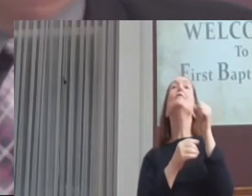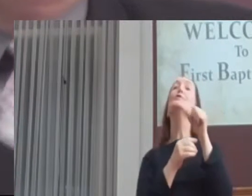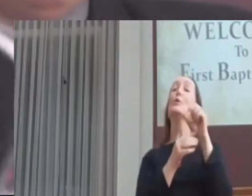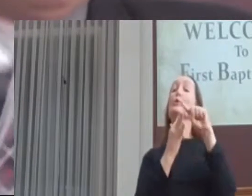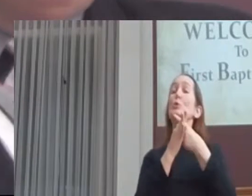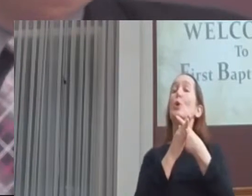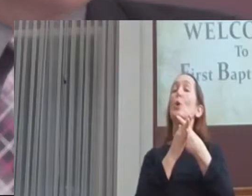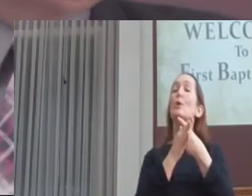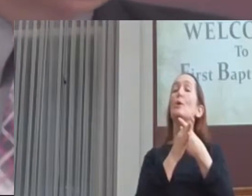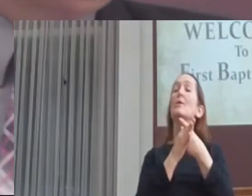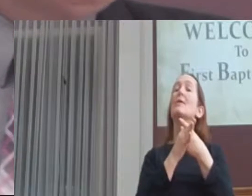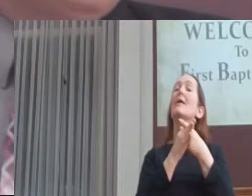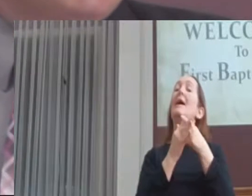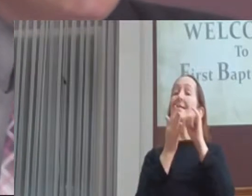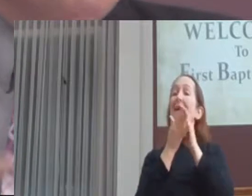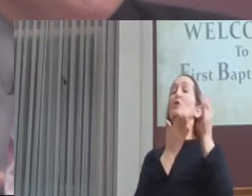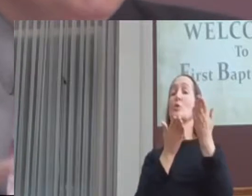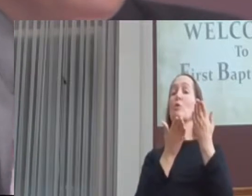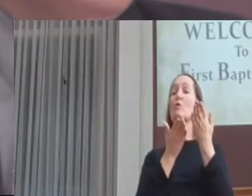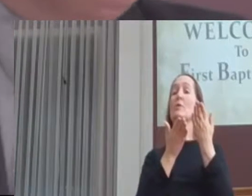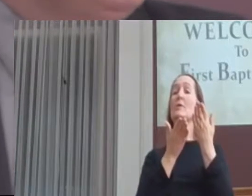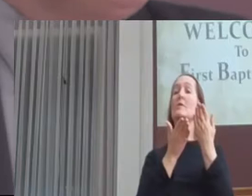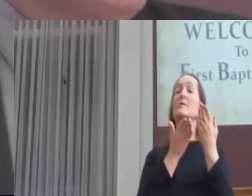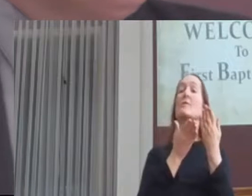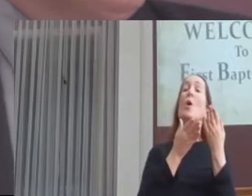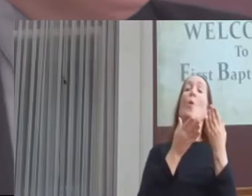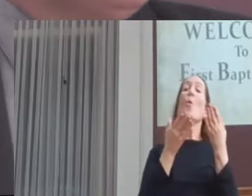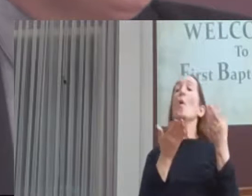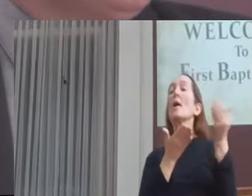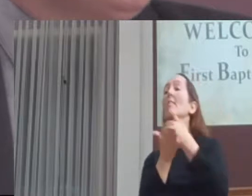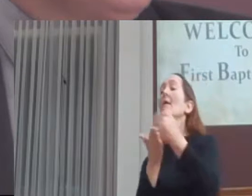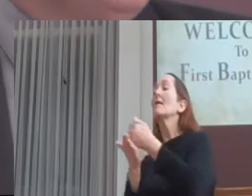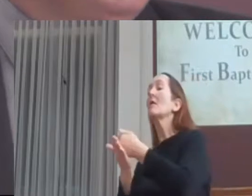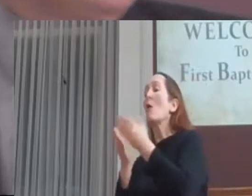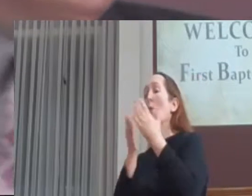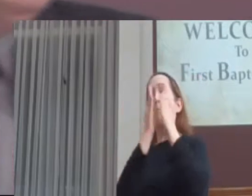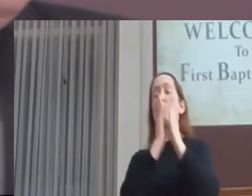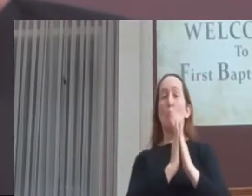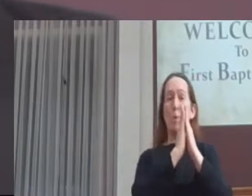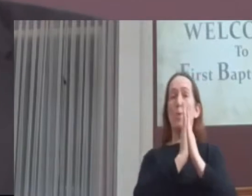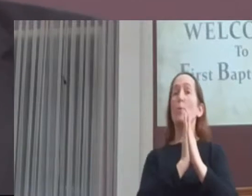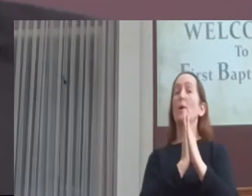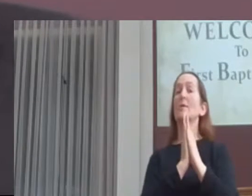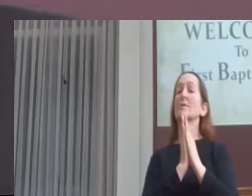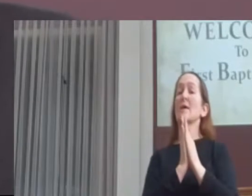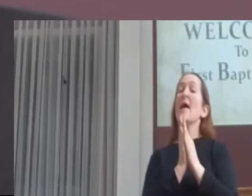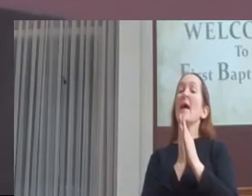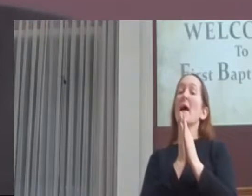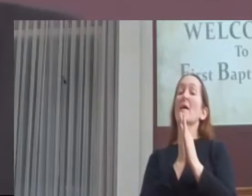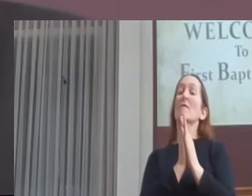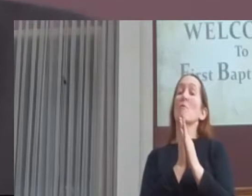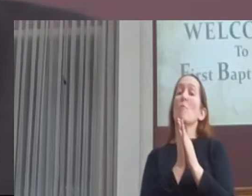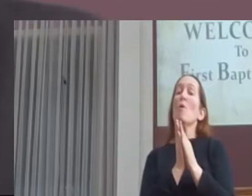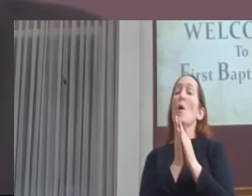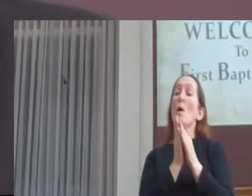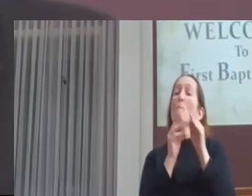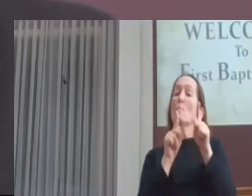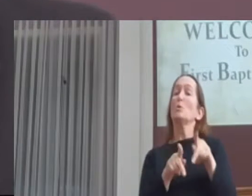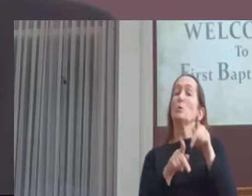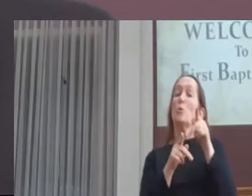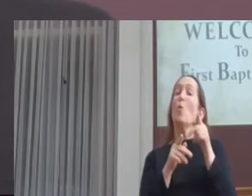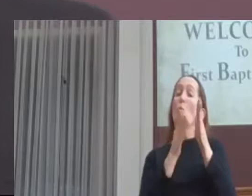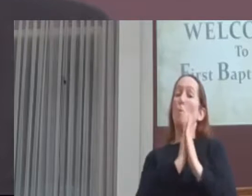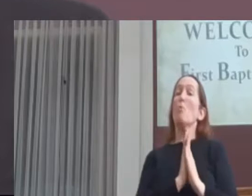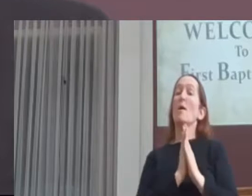We will begin that service by taking every single one of these prayer requests that is turned in today, and someone will be praying specifically over